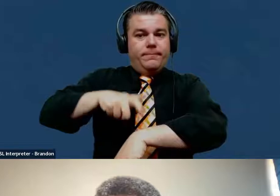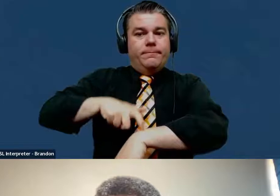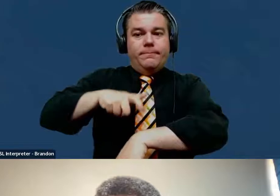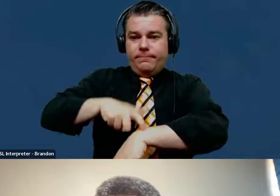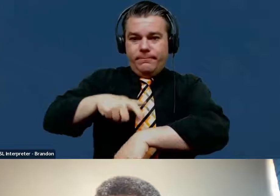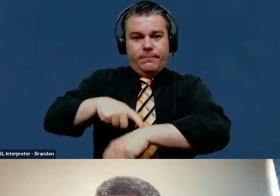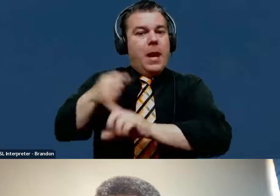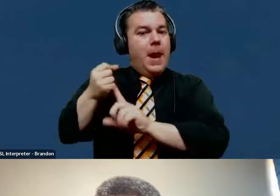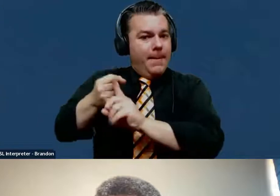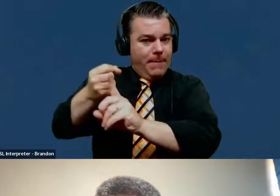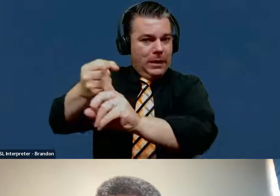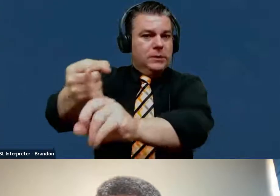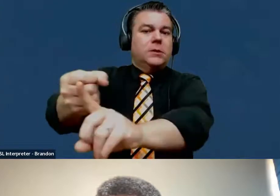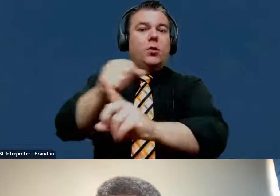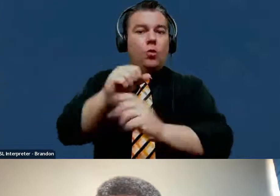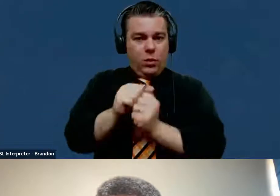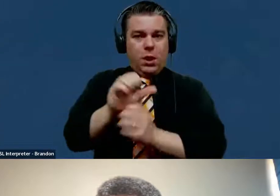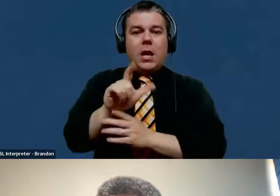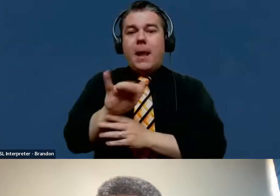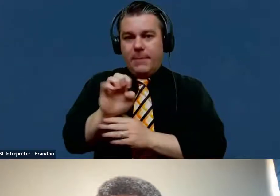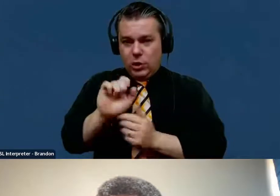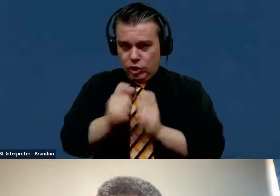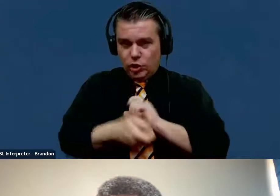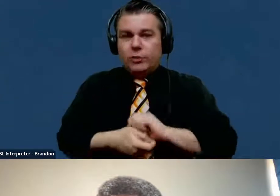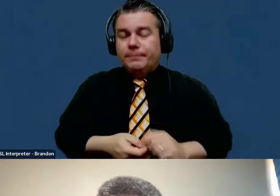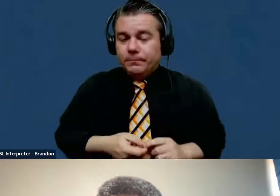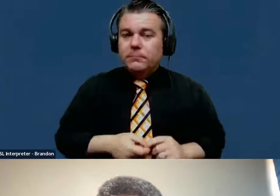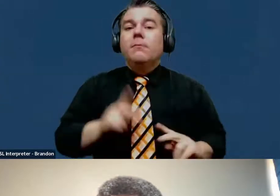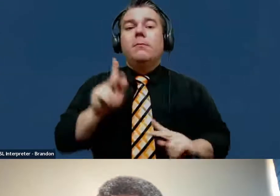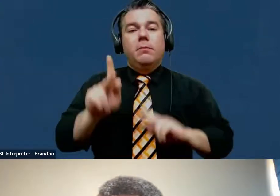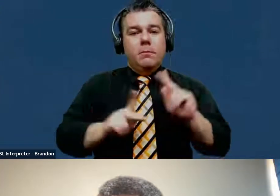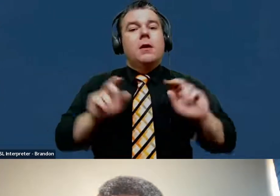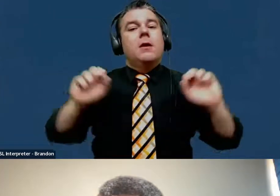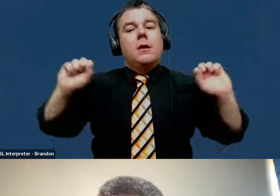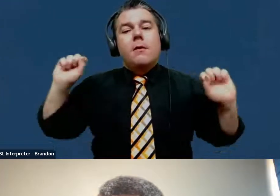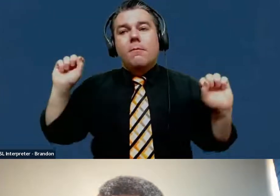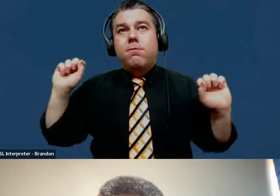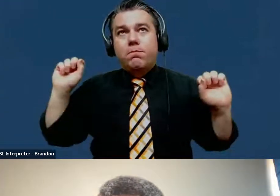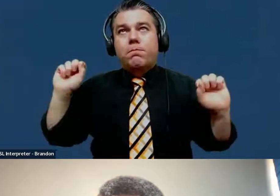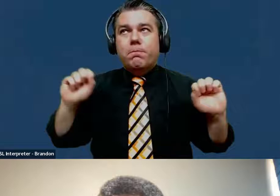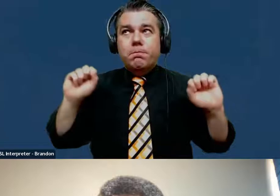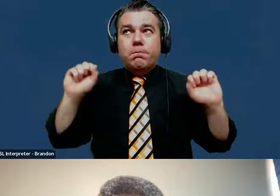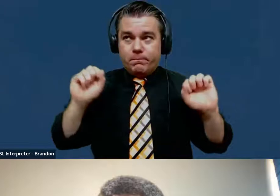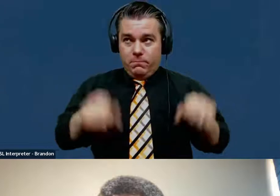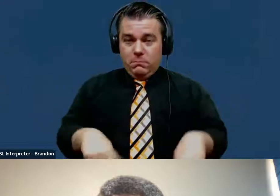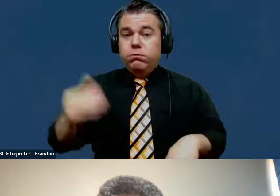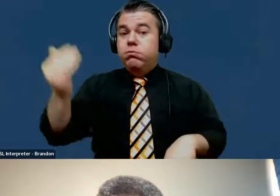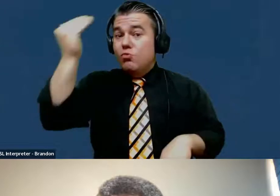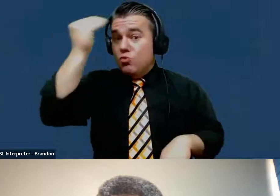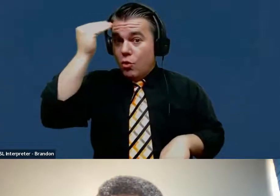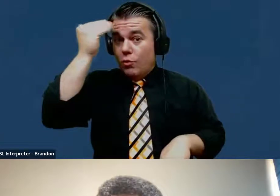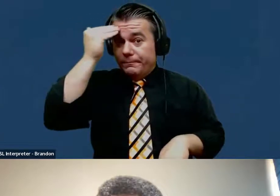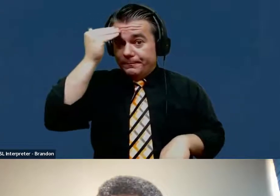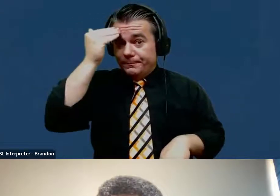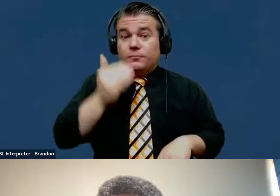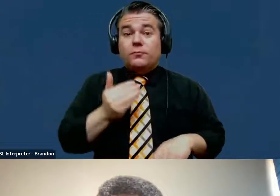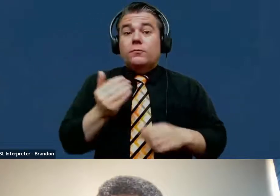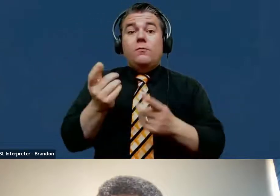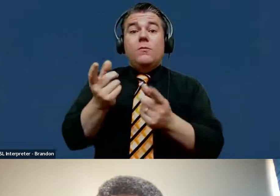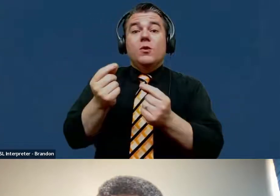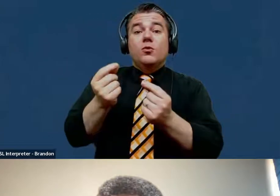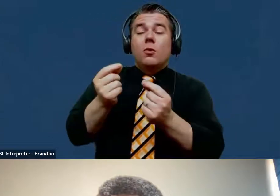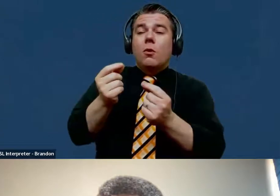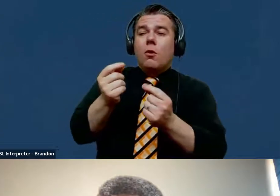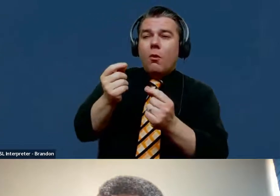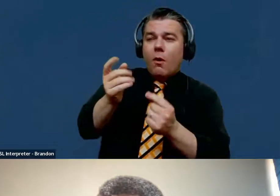impacts that we can have with climate change, and so we can know what we can do in the longer